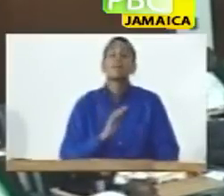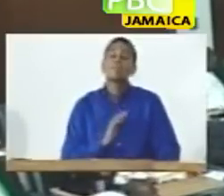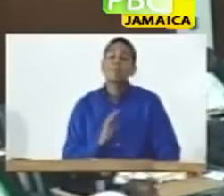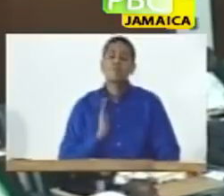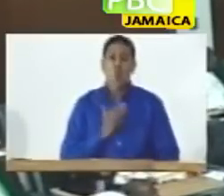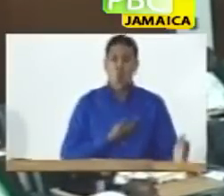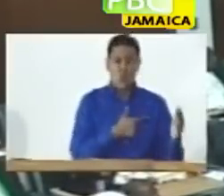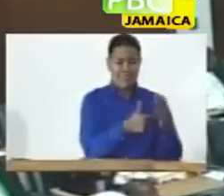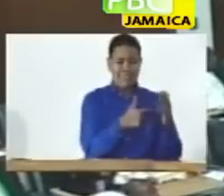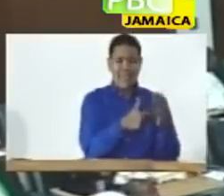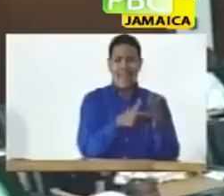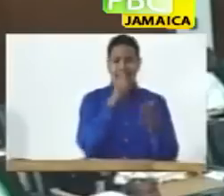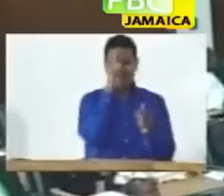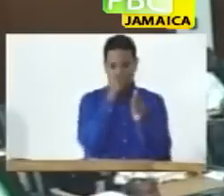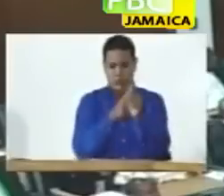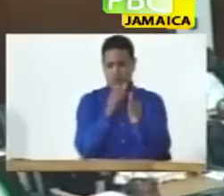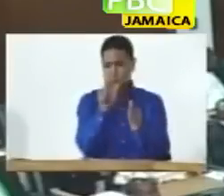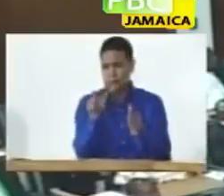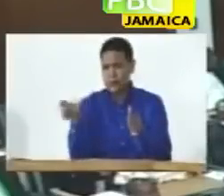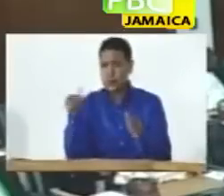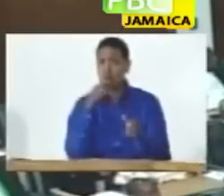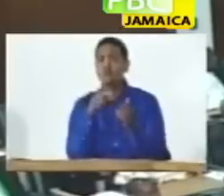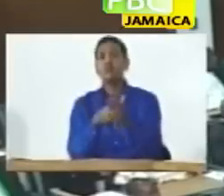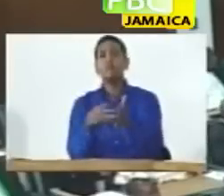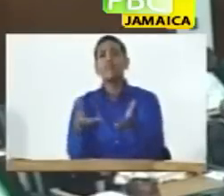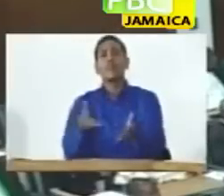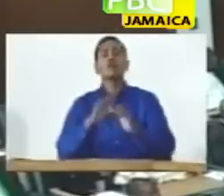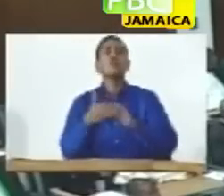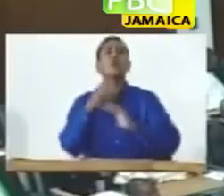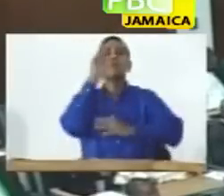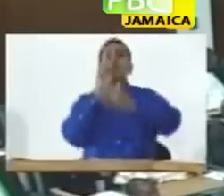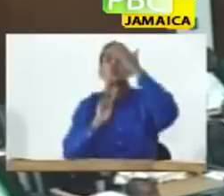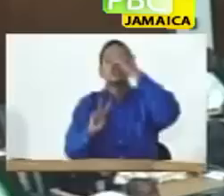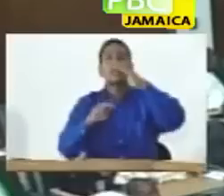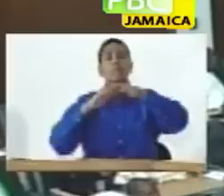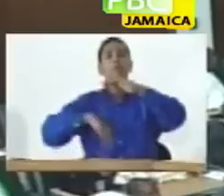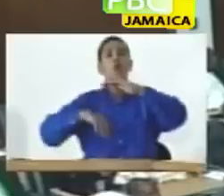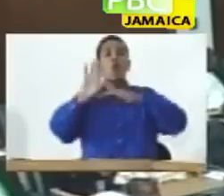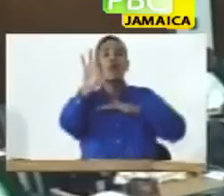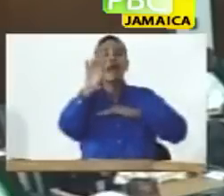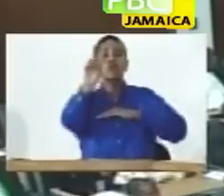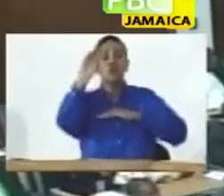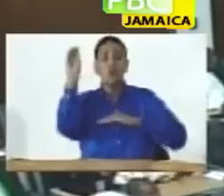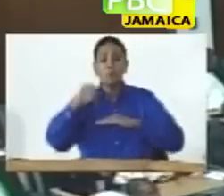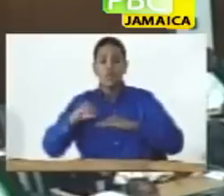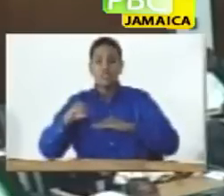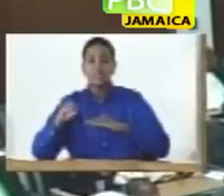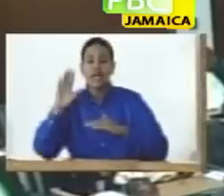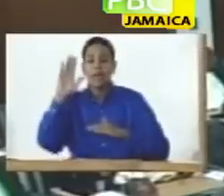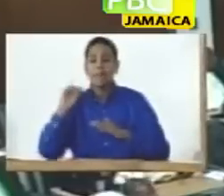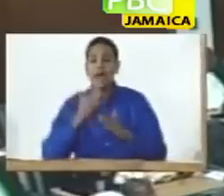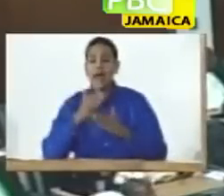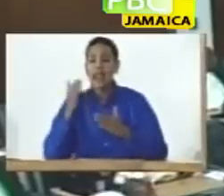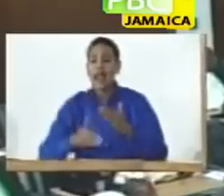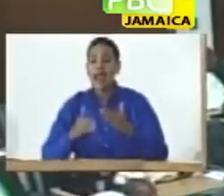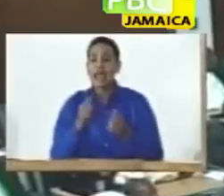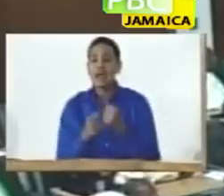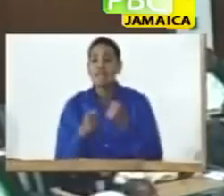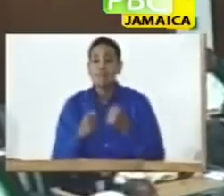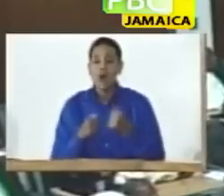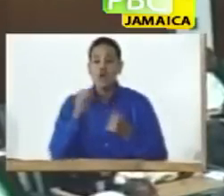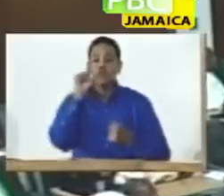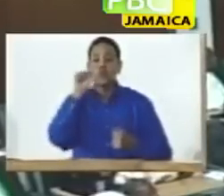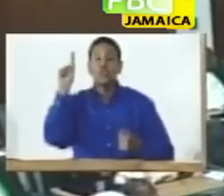Our debt to GDP ratio is projected to be below 92% by the end of March